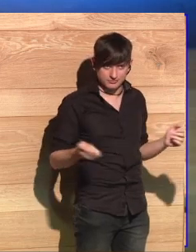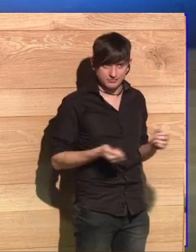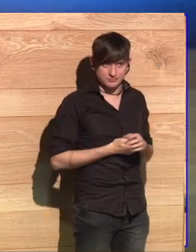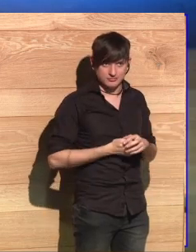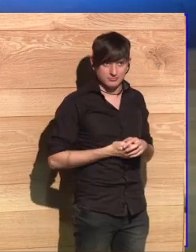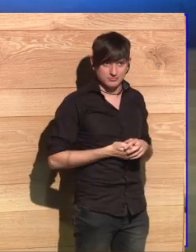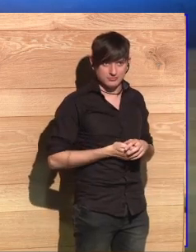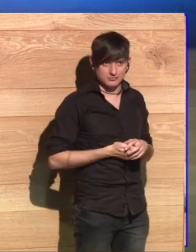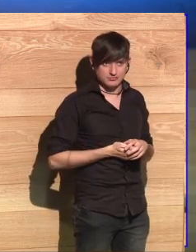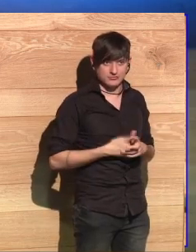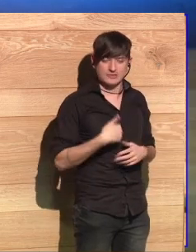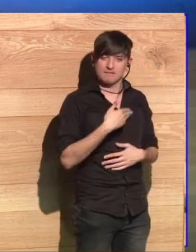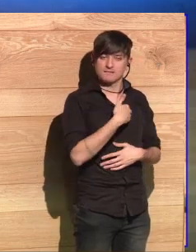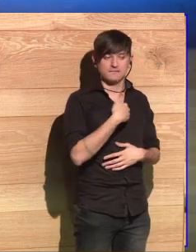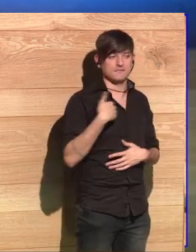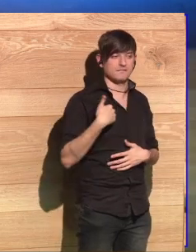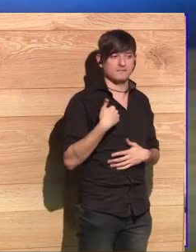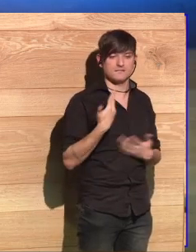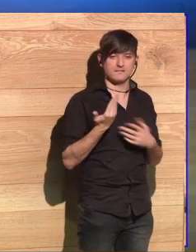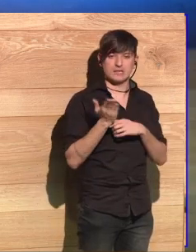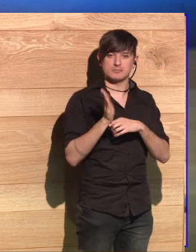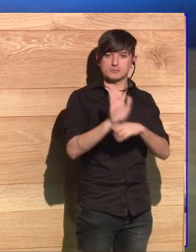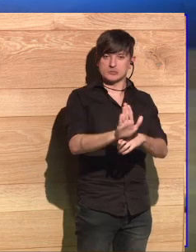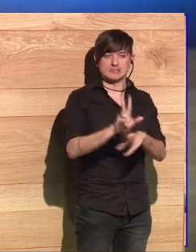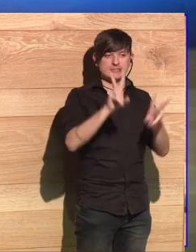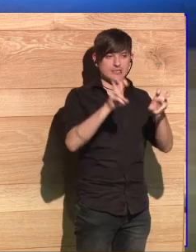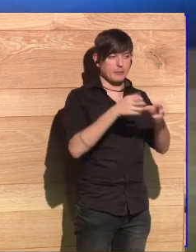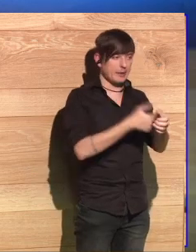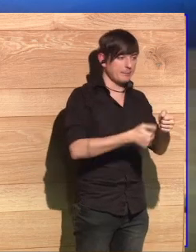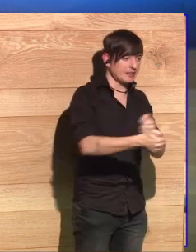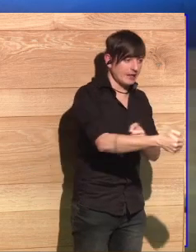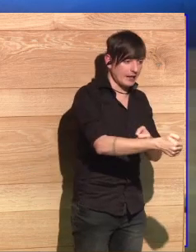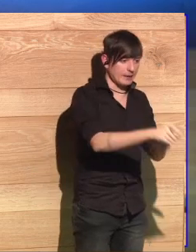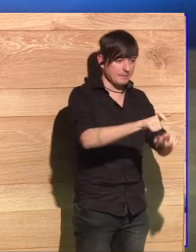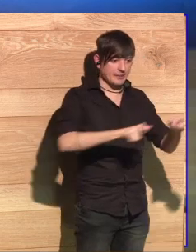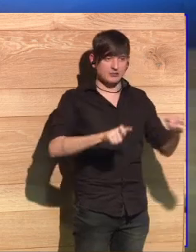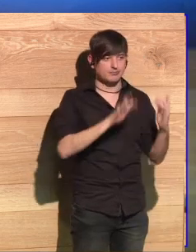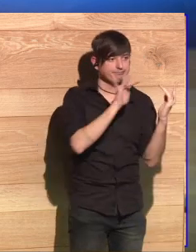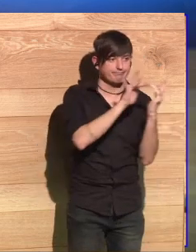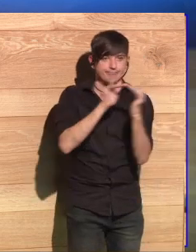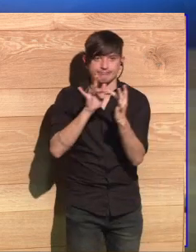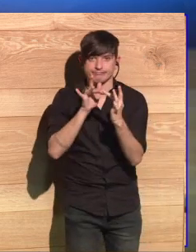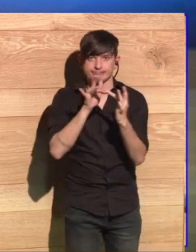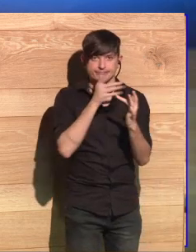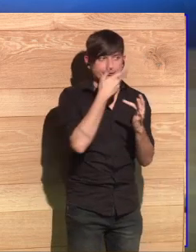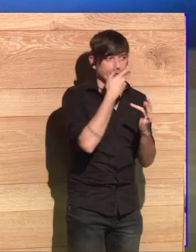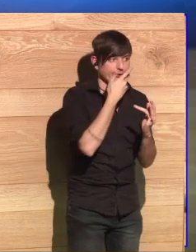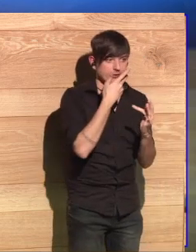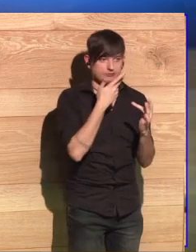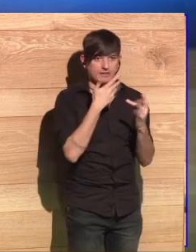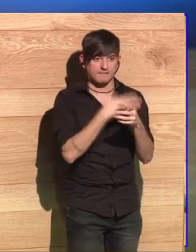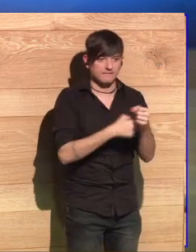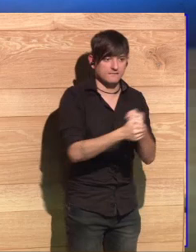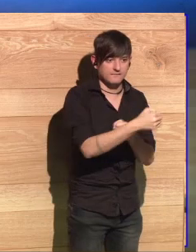show the empathy of the people that I met on the street, I chose to focus on what I call the brotherhood of